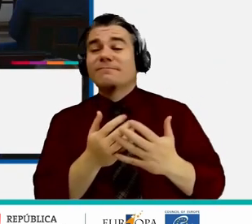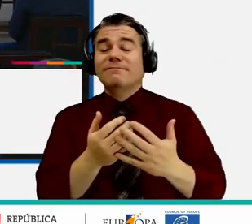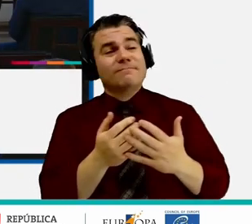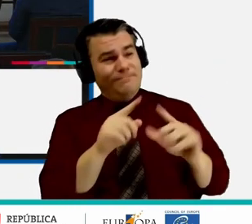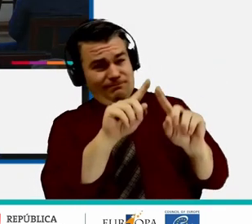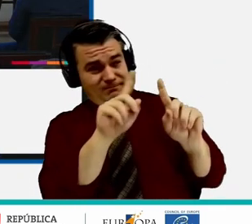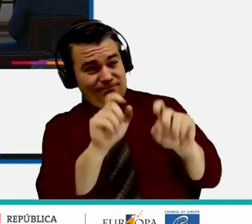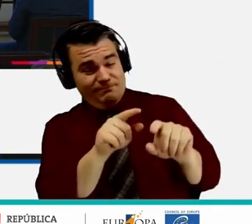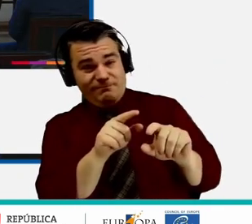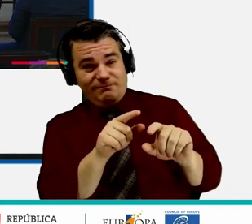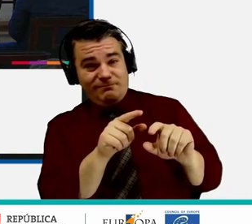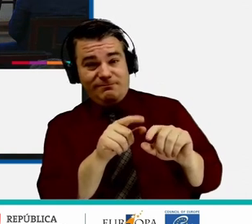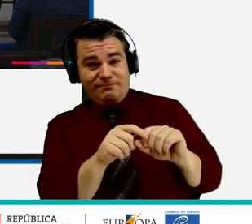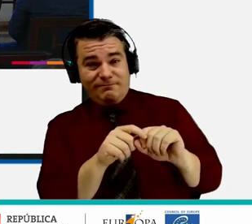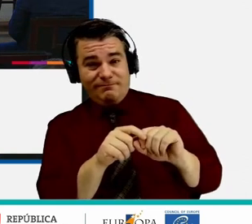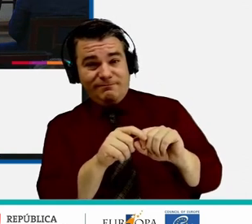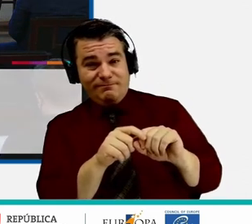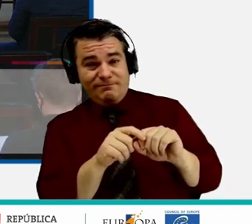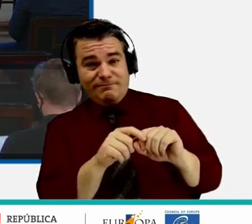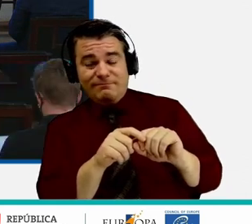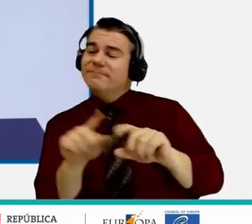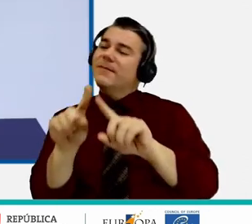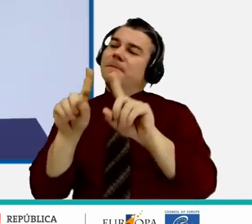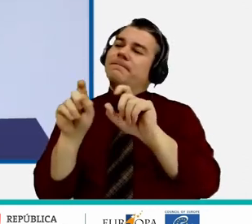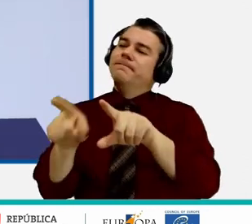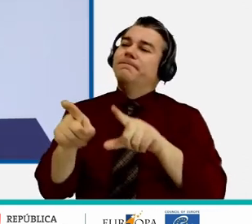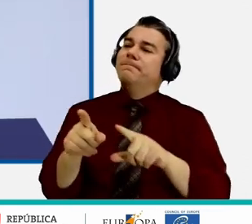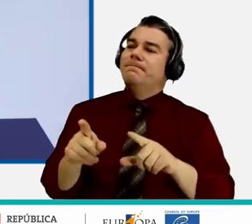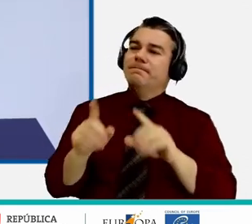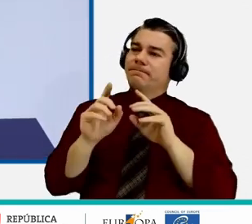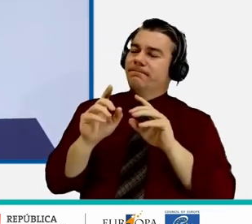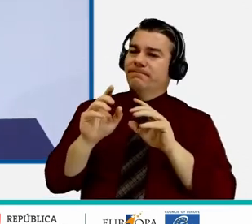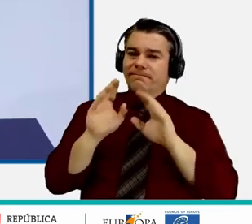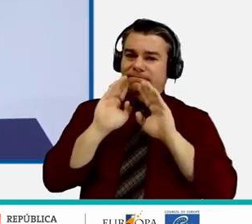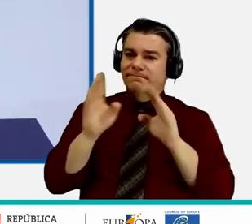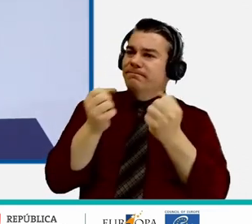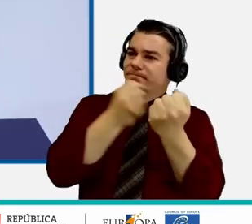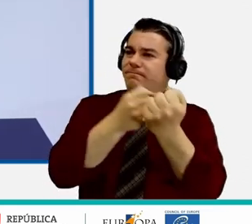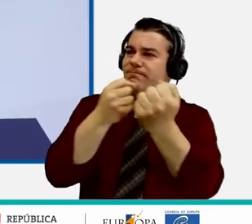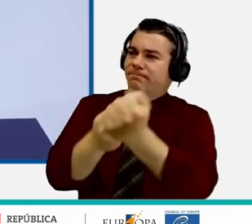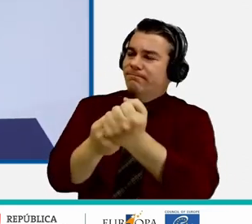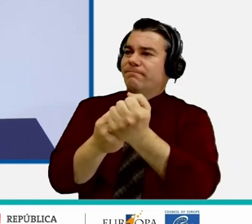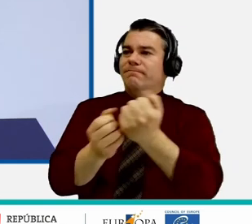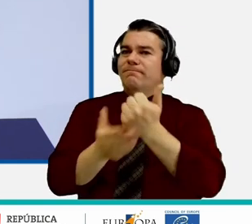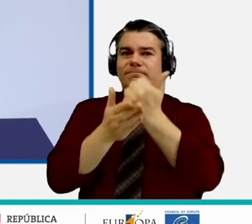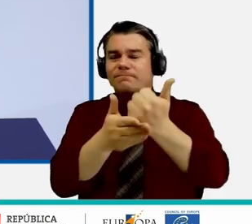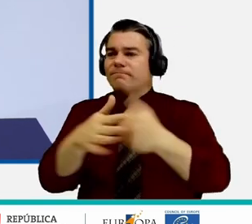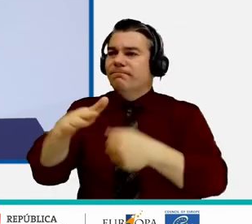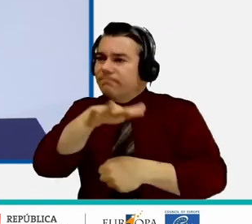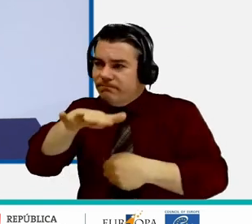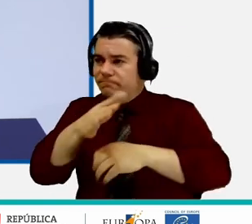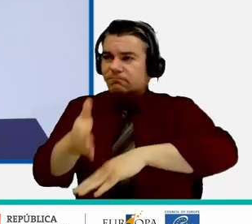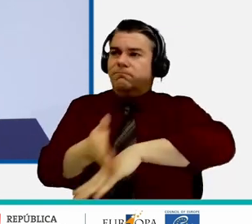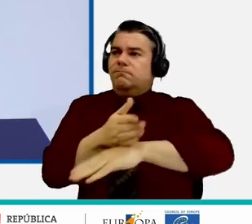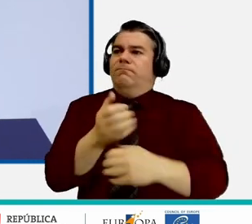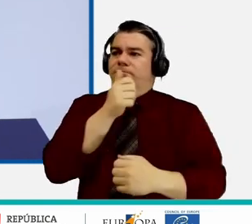us about how the canton supports cities in building local resilience. And why do you think it's